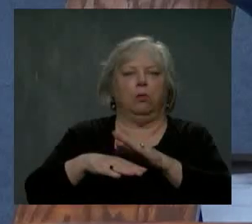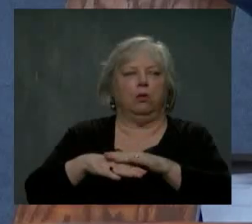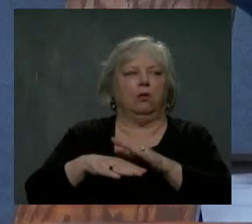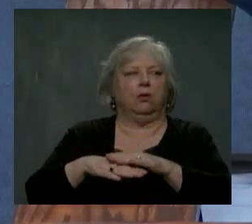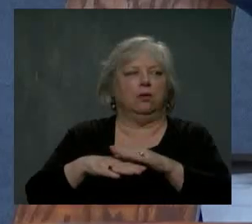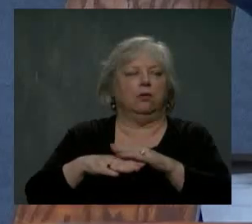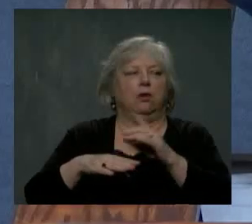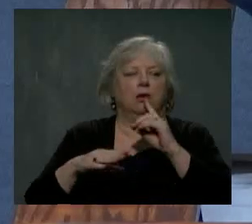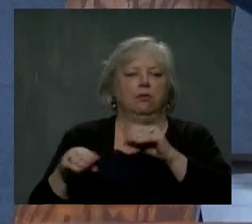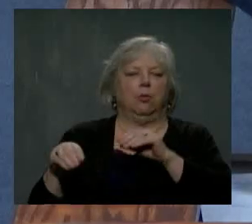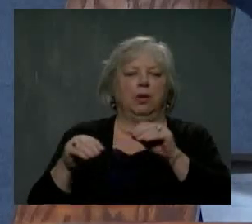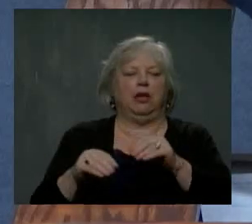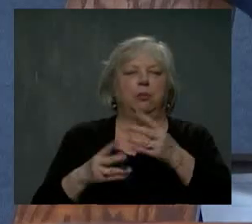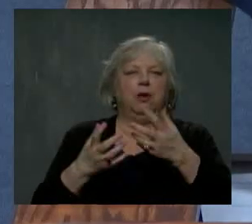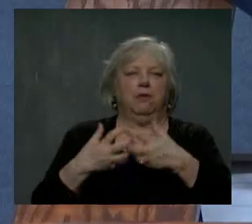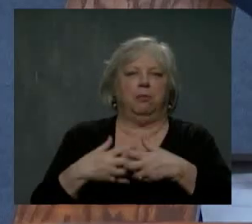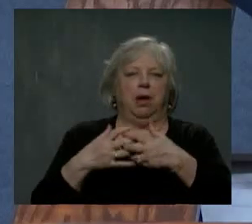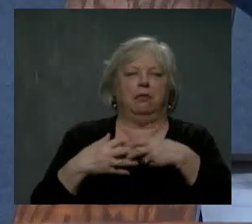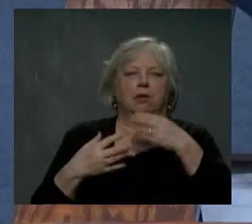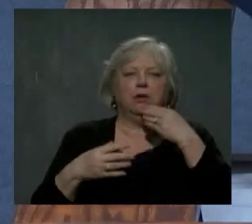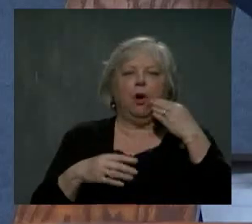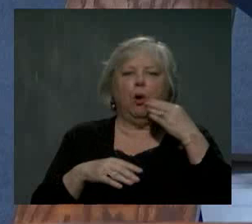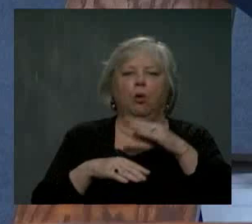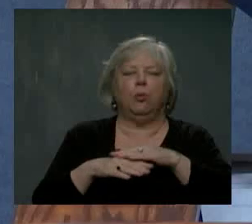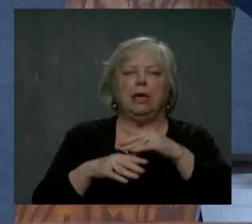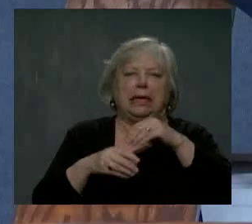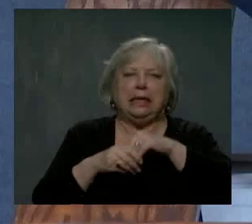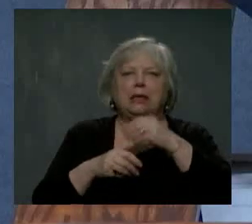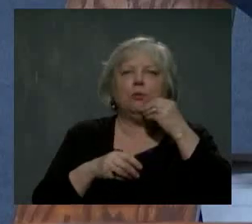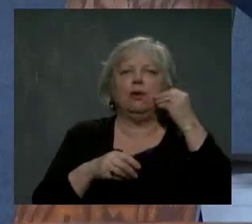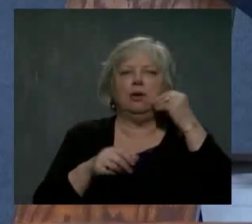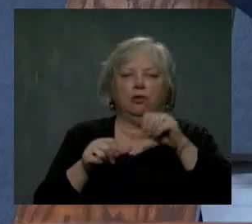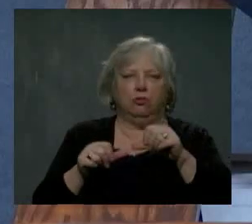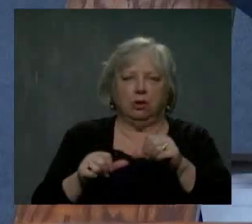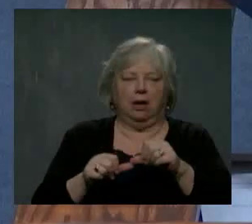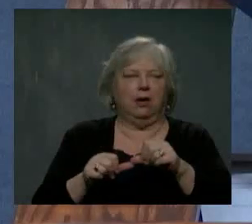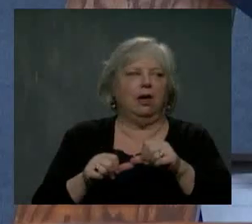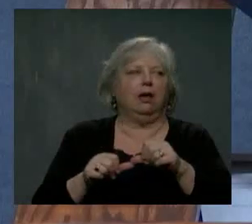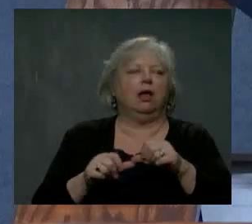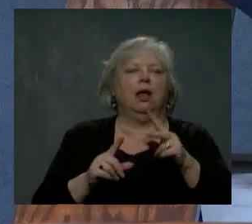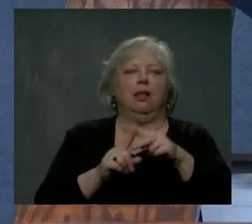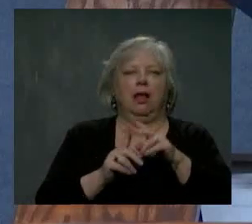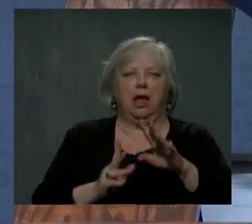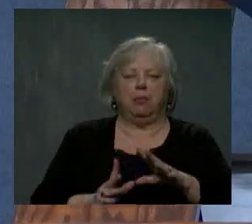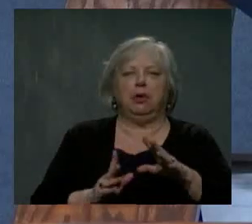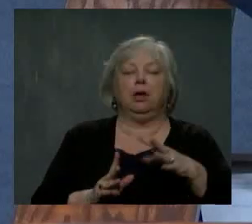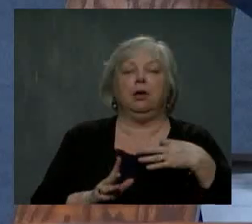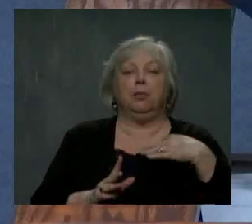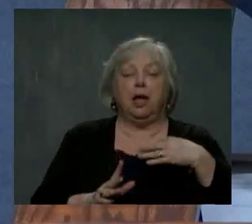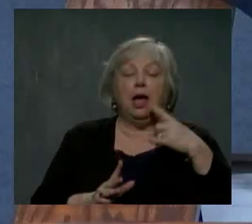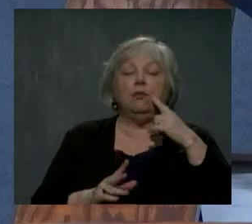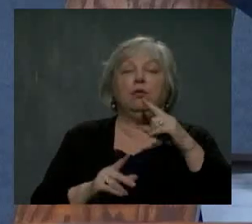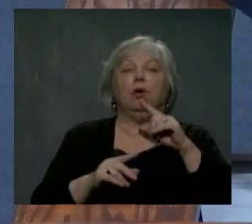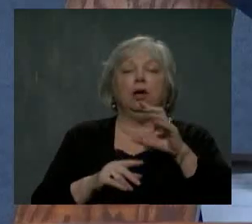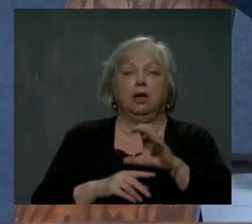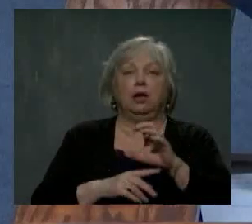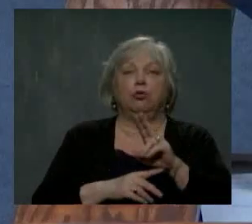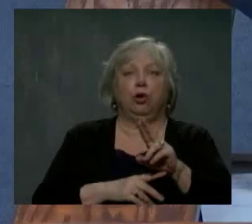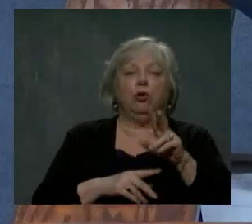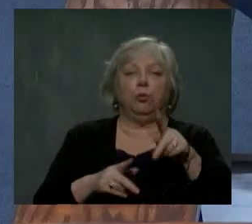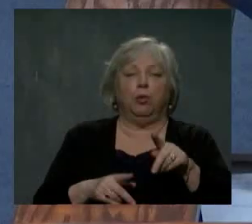for placement of a manufactured home on a residential area. The applicant applied for a conditional use